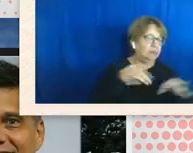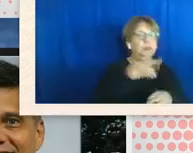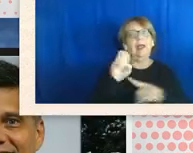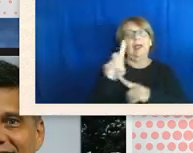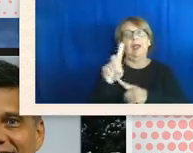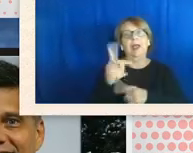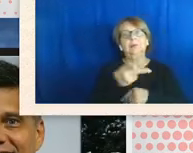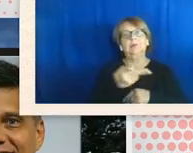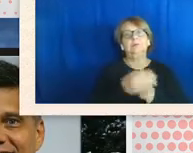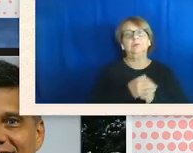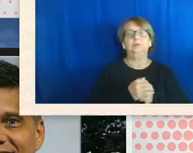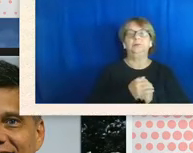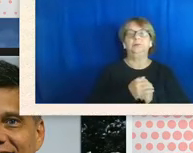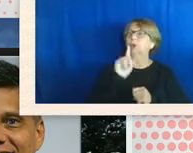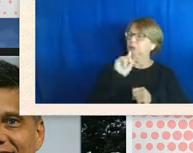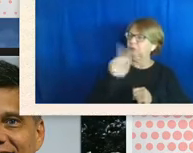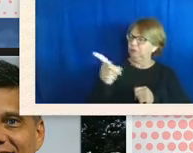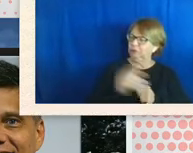Certainly.